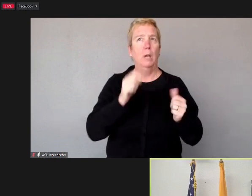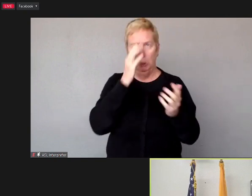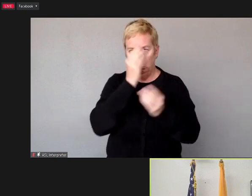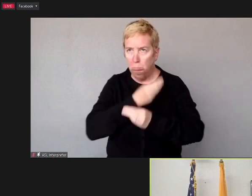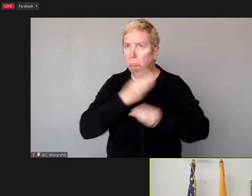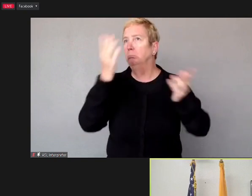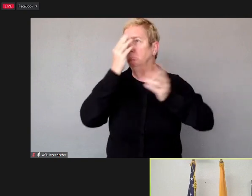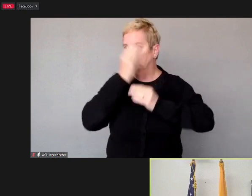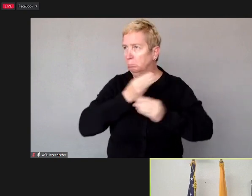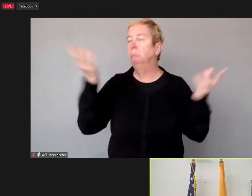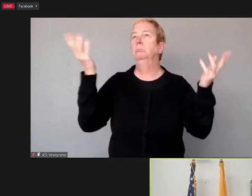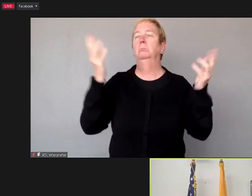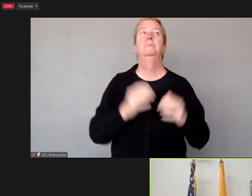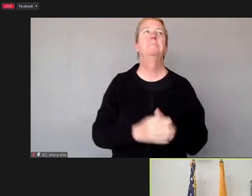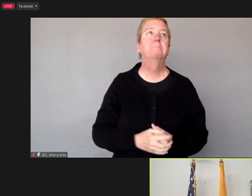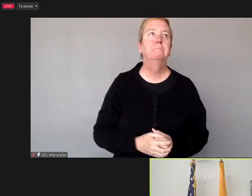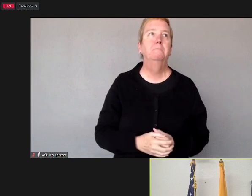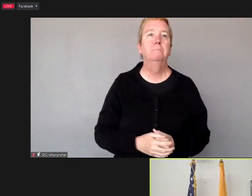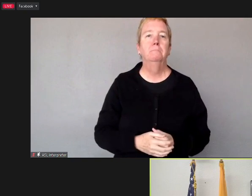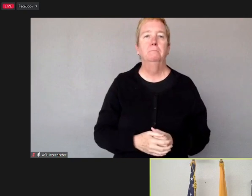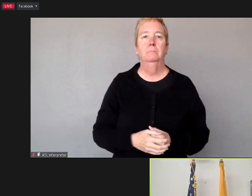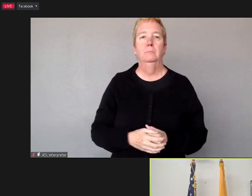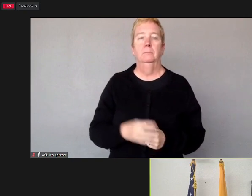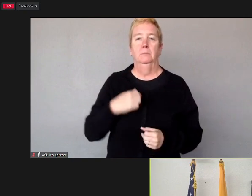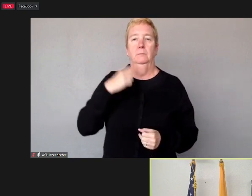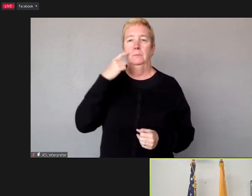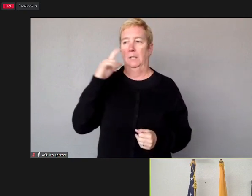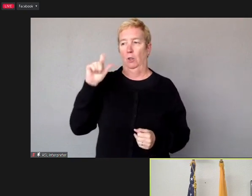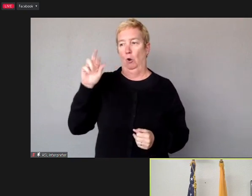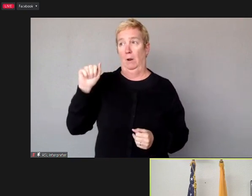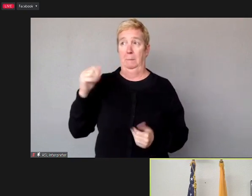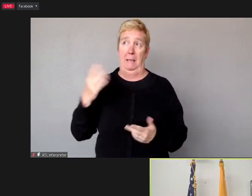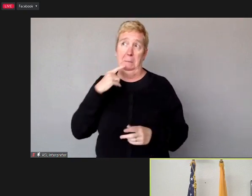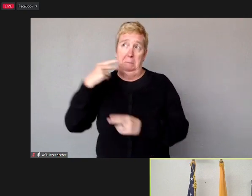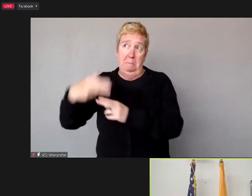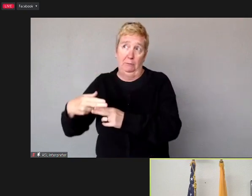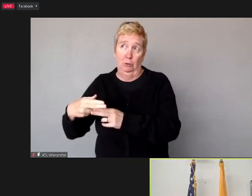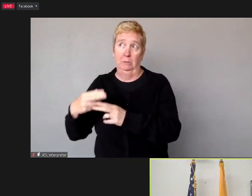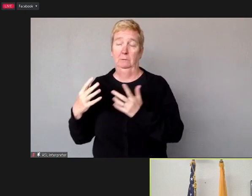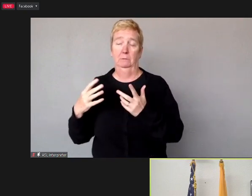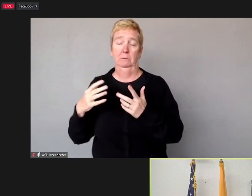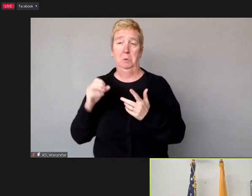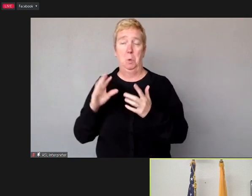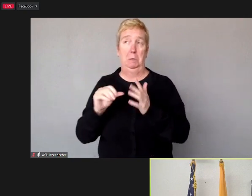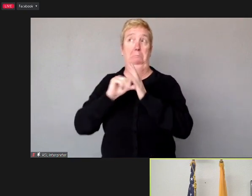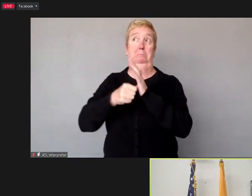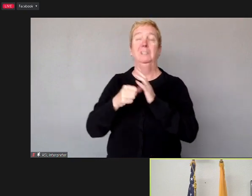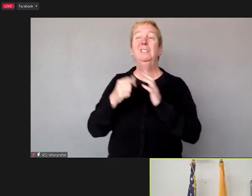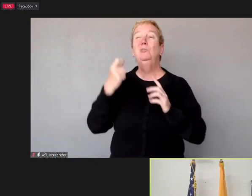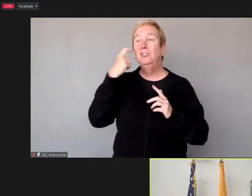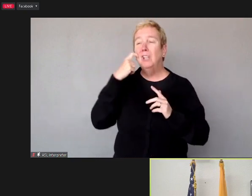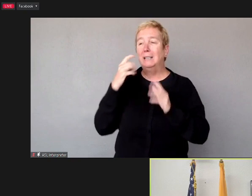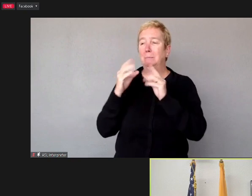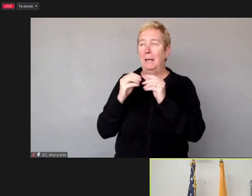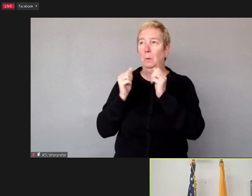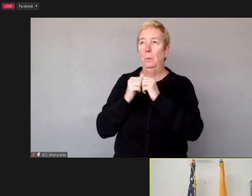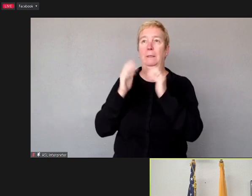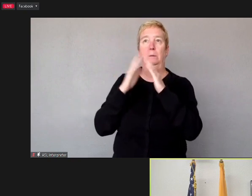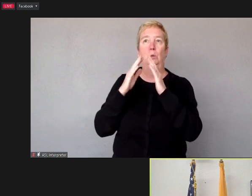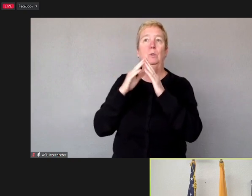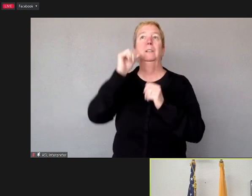So I think, and I think, Laura, if you want to mention it, we just met with the communities yesterday to talk